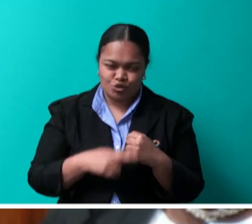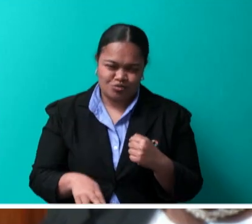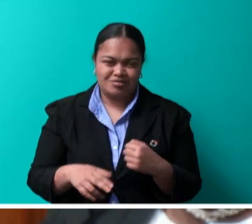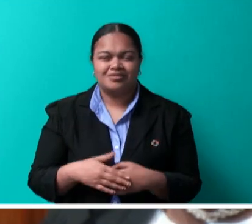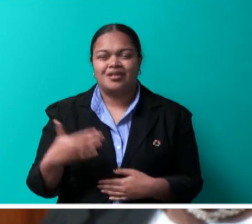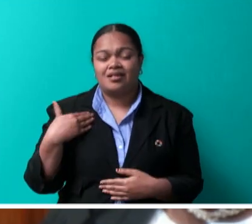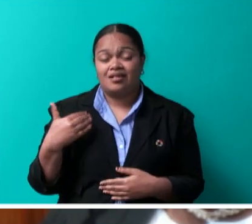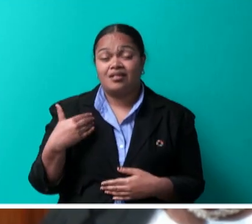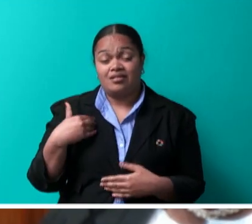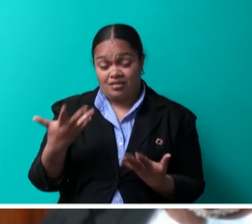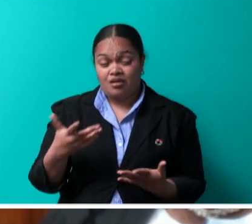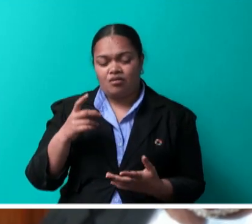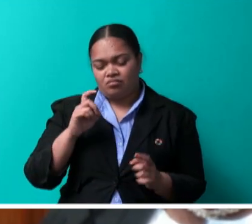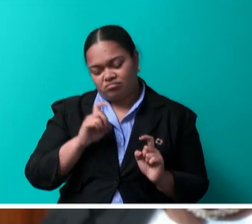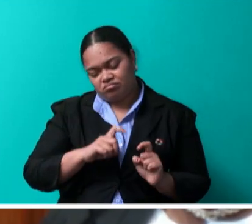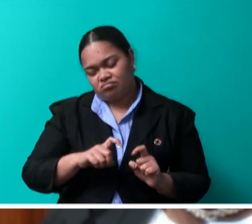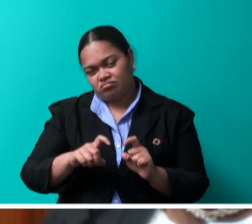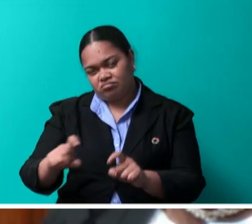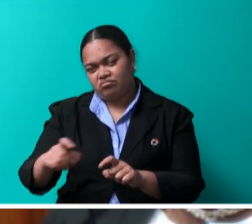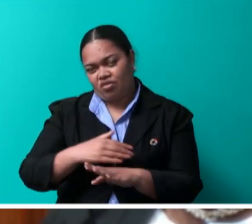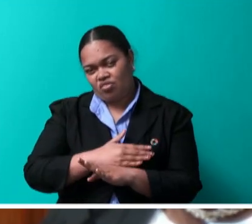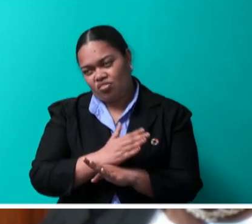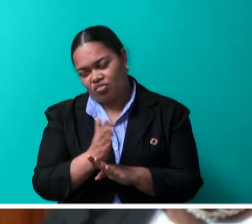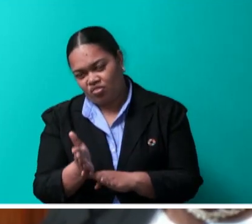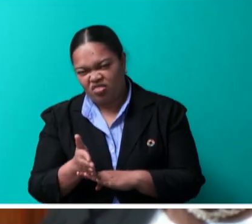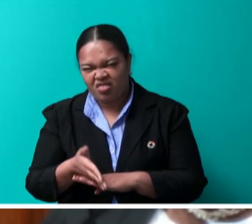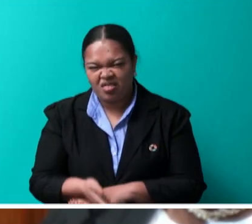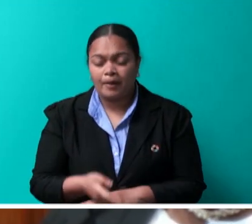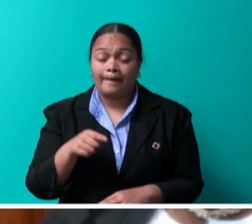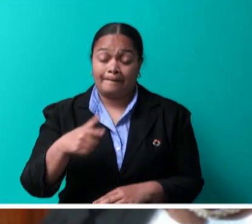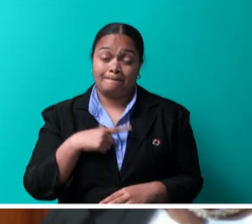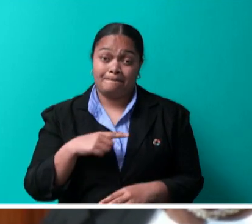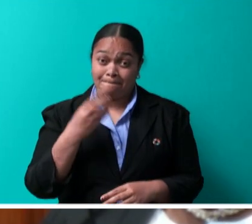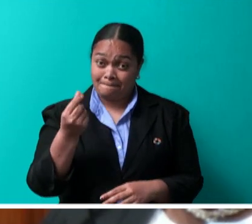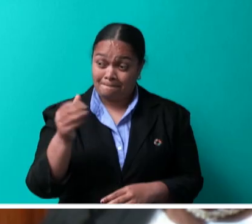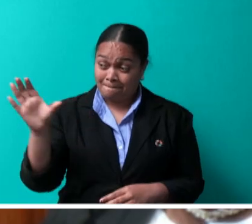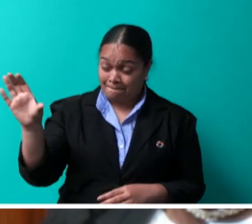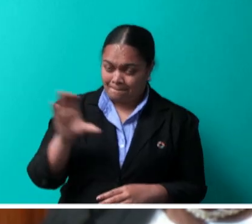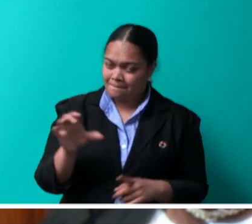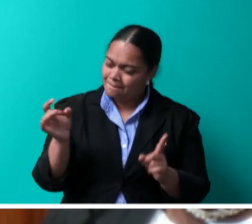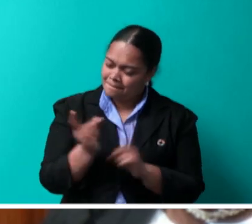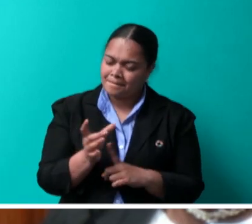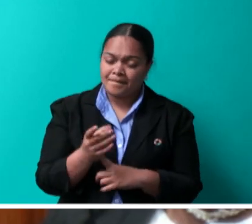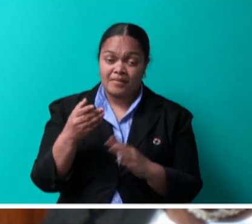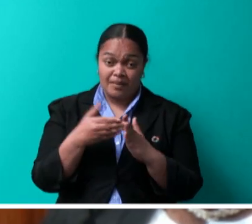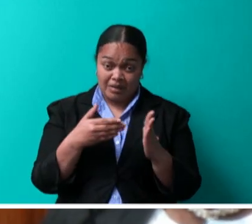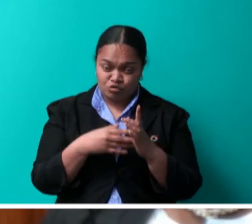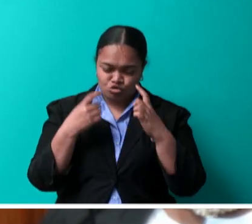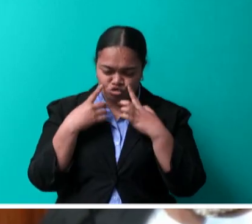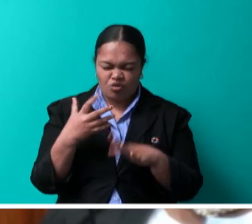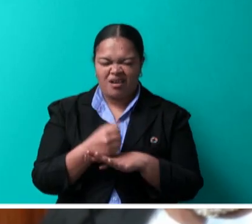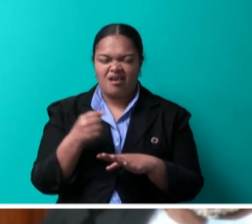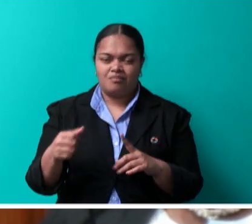worker beginning another long shift. That is why every investment matters, and every budget reflects government